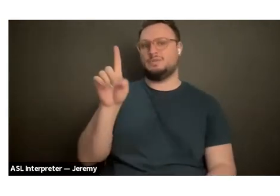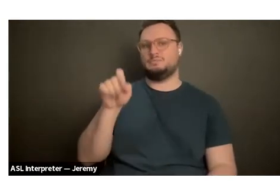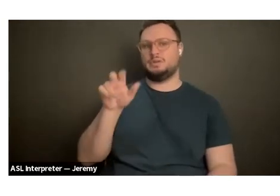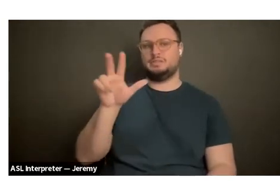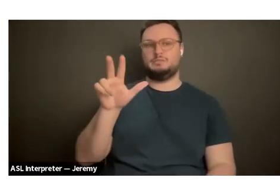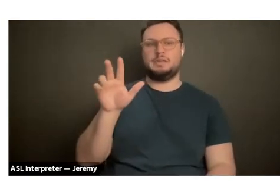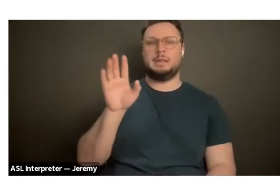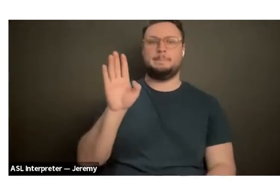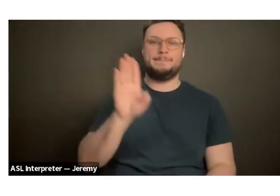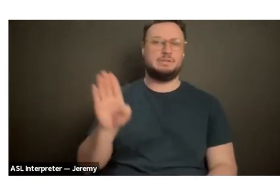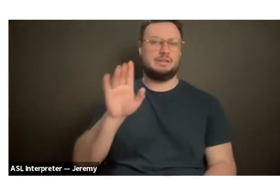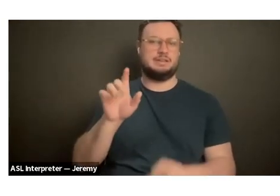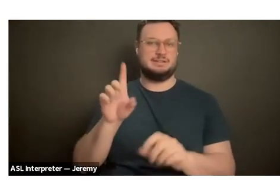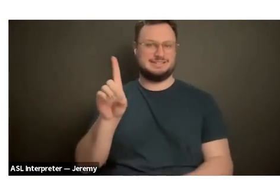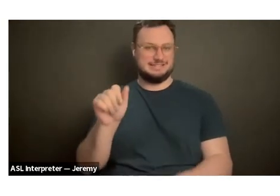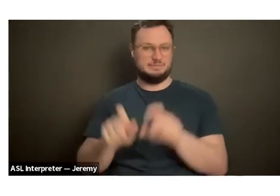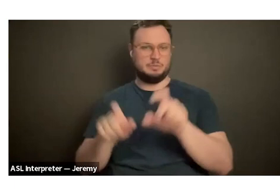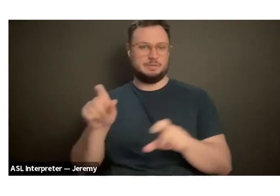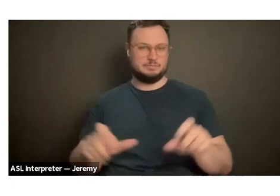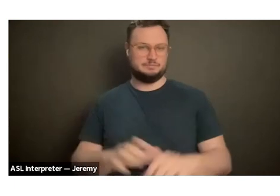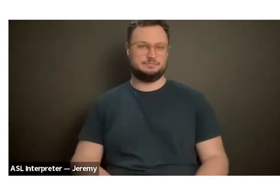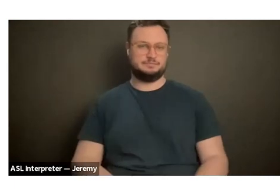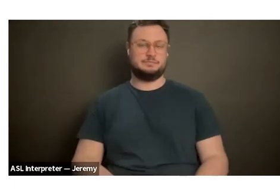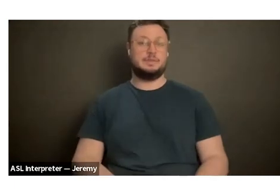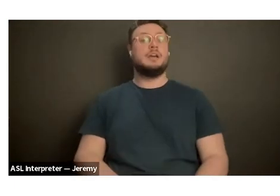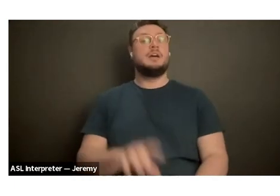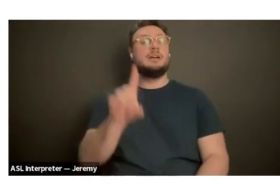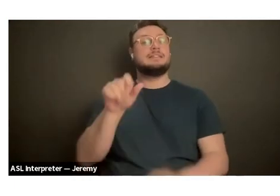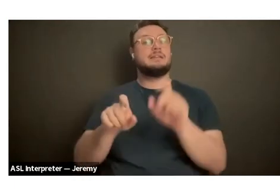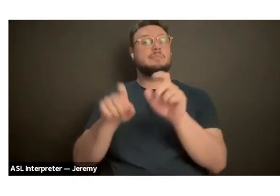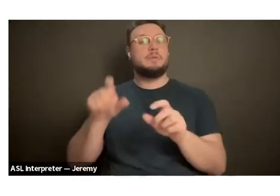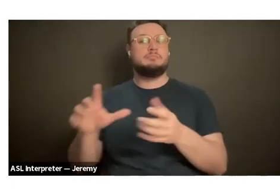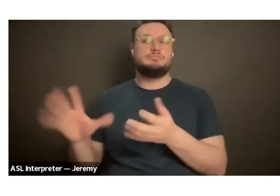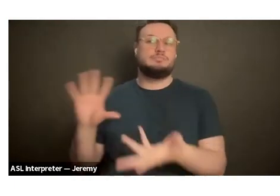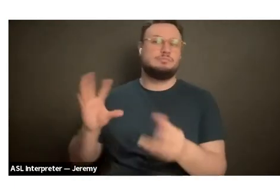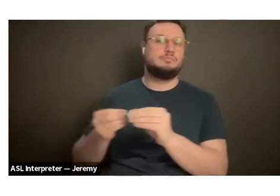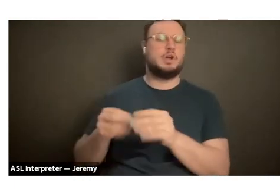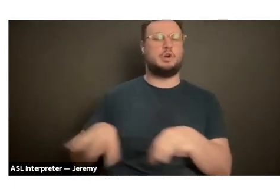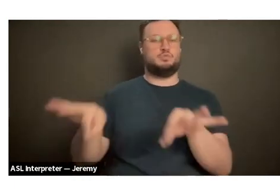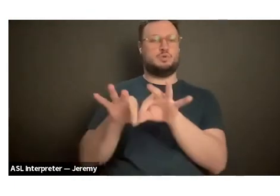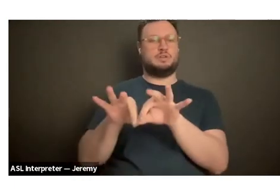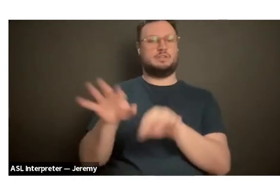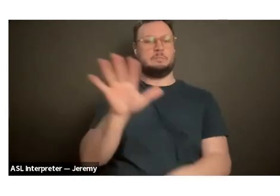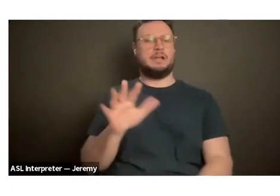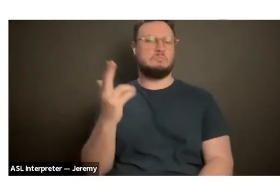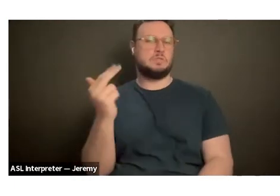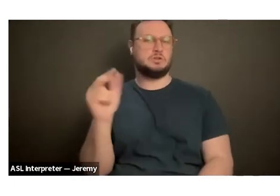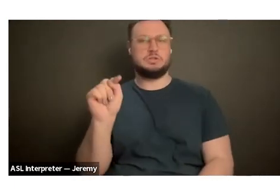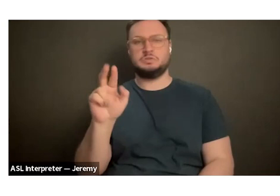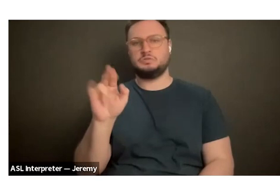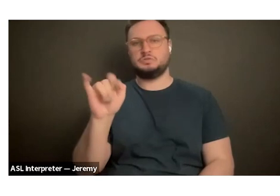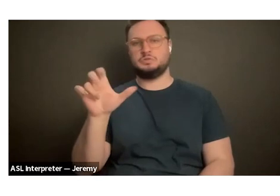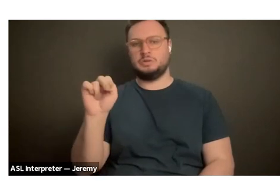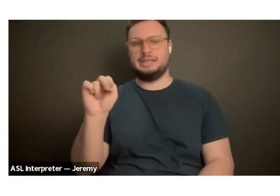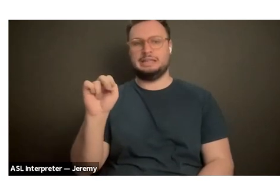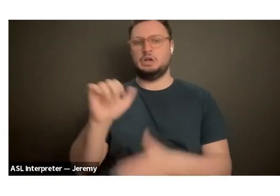counting, and we are a $13 trillion market. However, for myself, I'm super keen